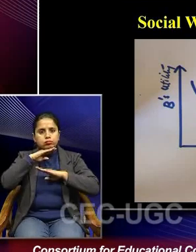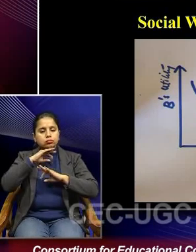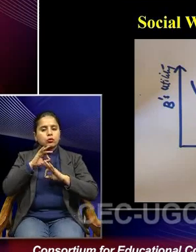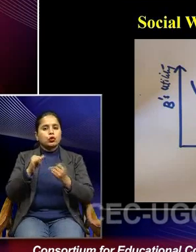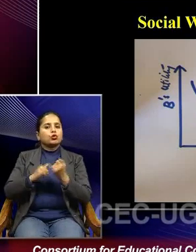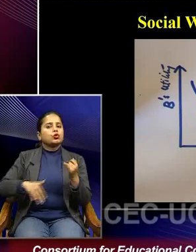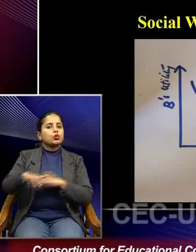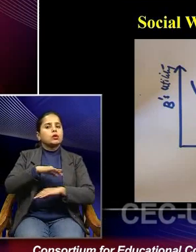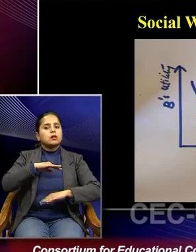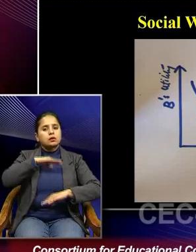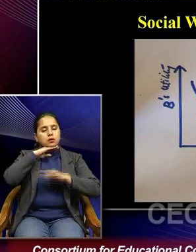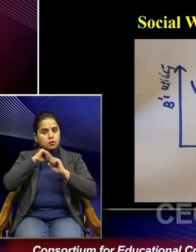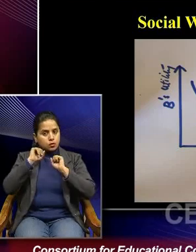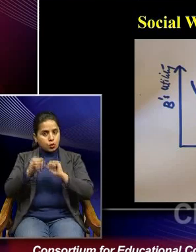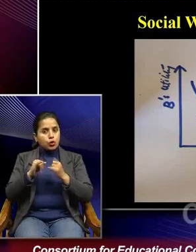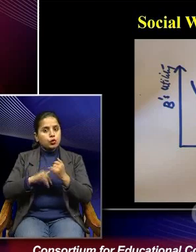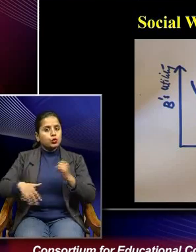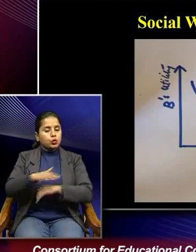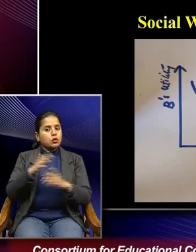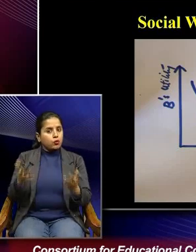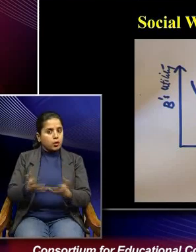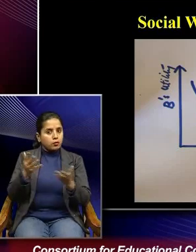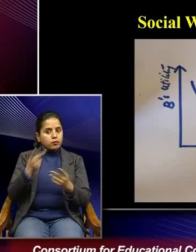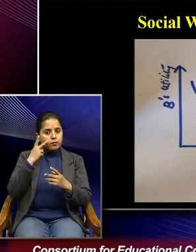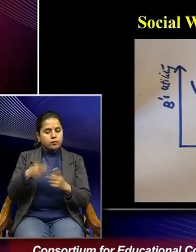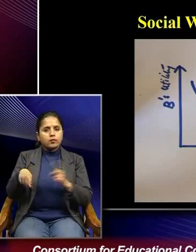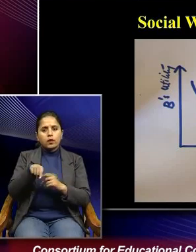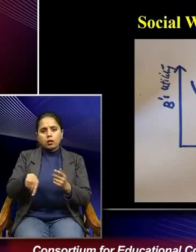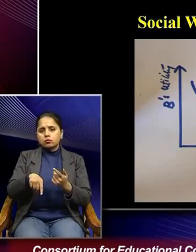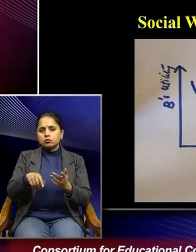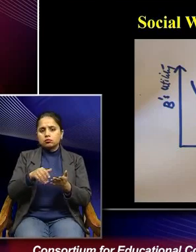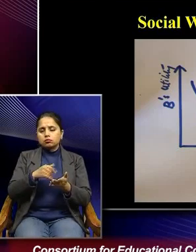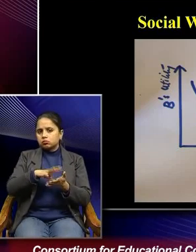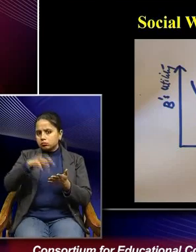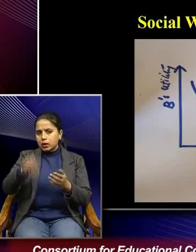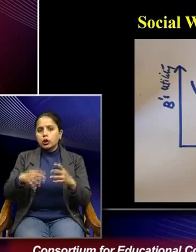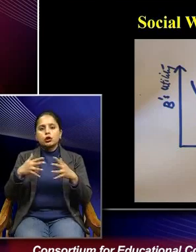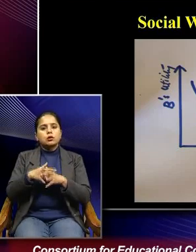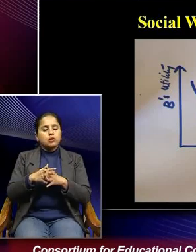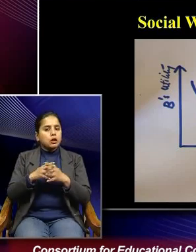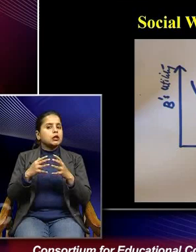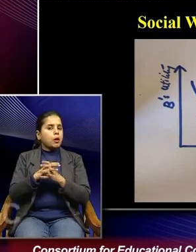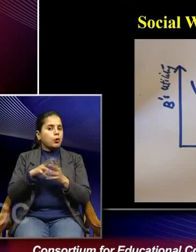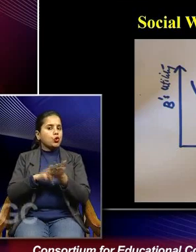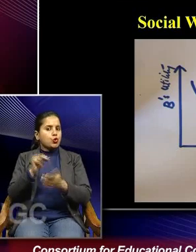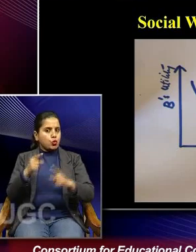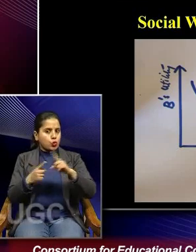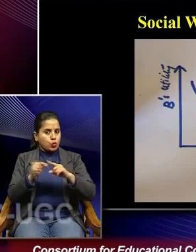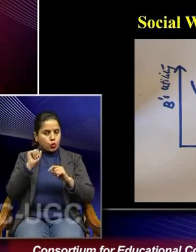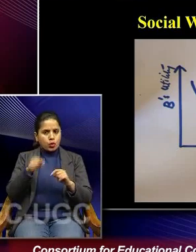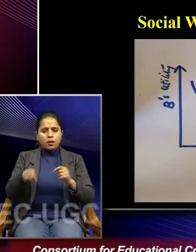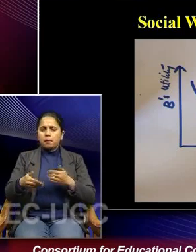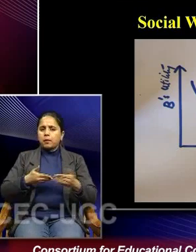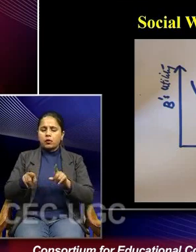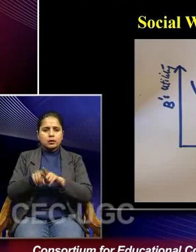social satisfaction or social welfare reflected by W naught. It behaves technically the similar